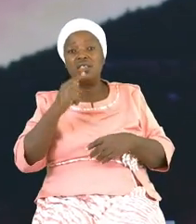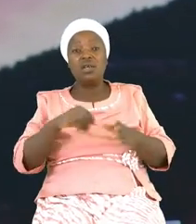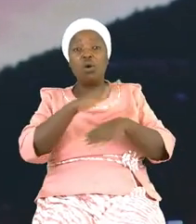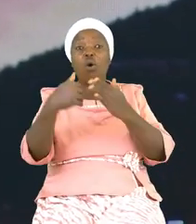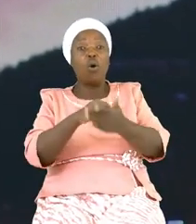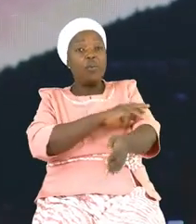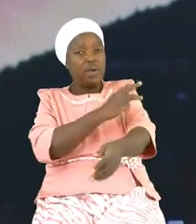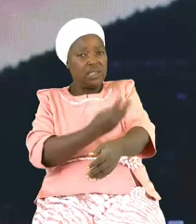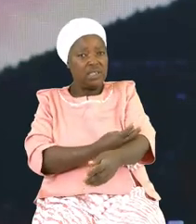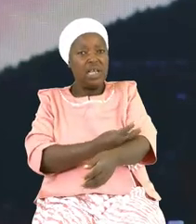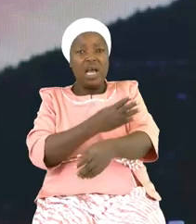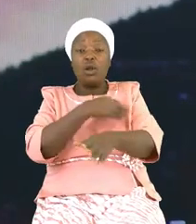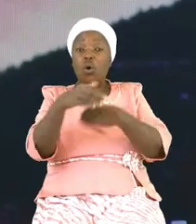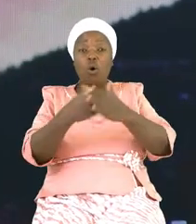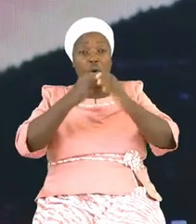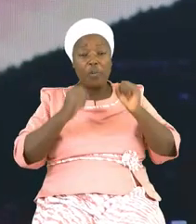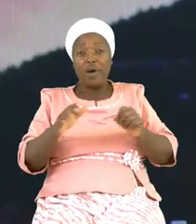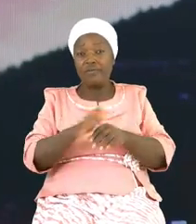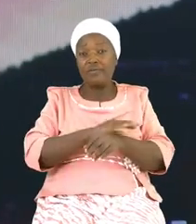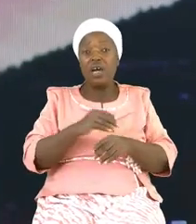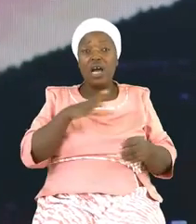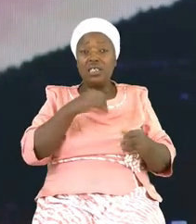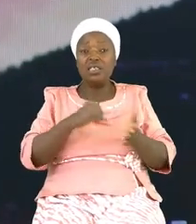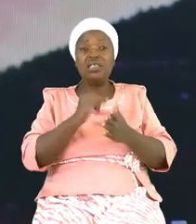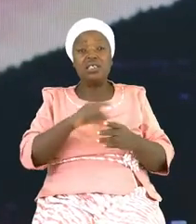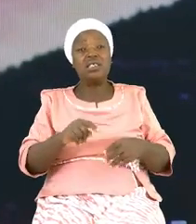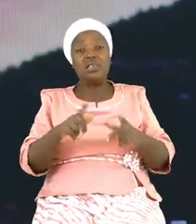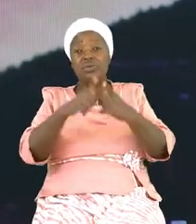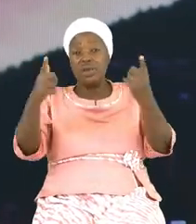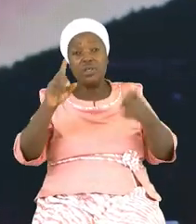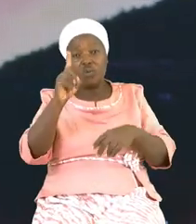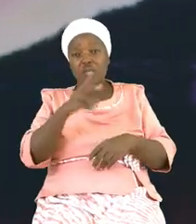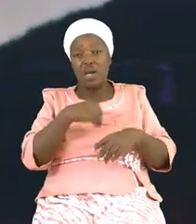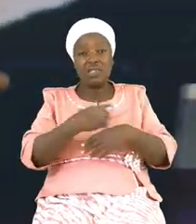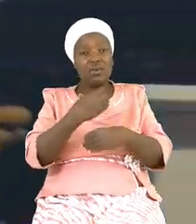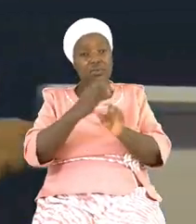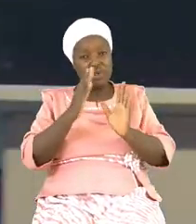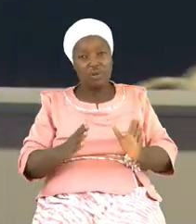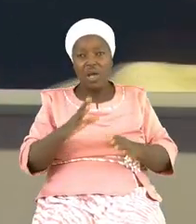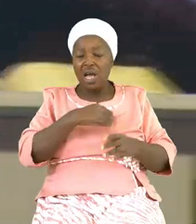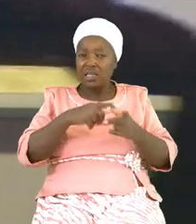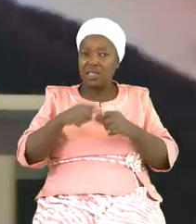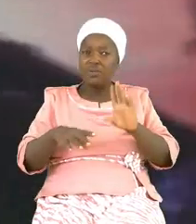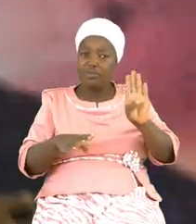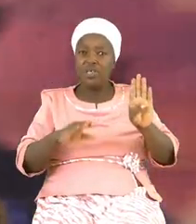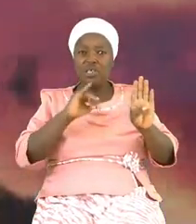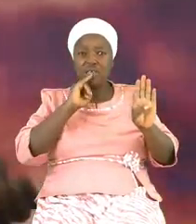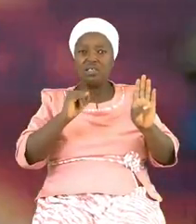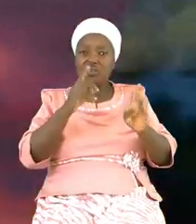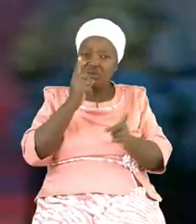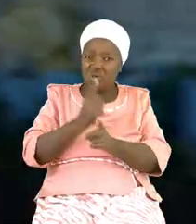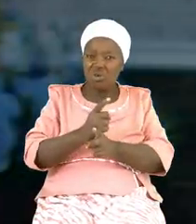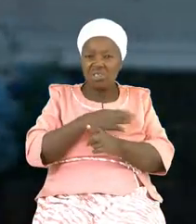the All-Powerful, is the Omnipotent, is the Creator. And then B is just a